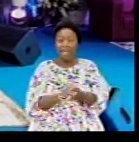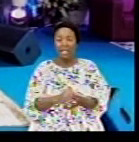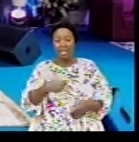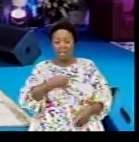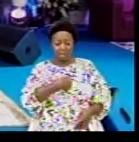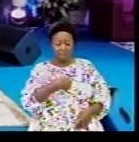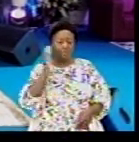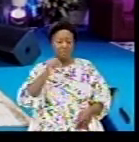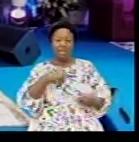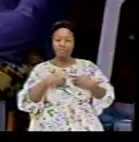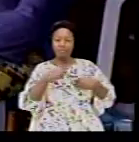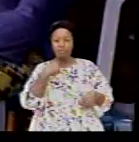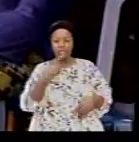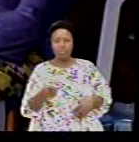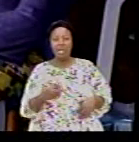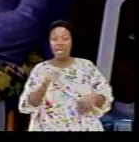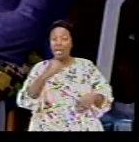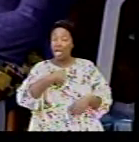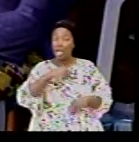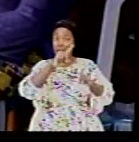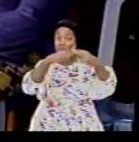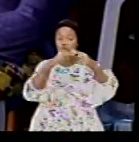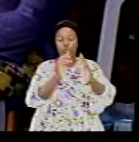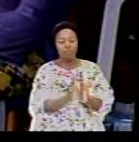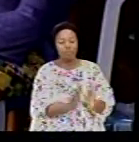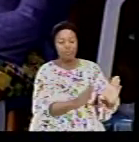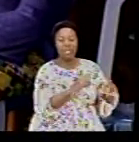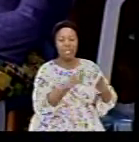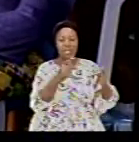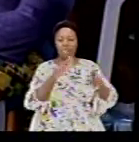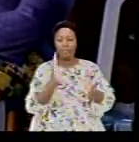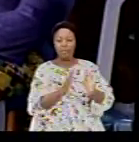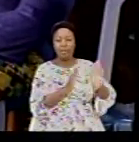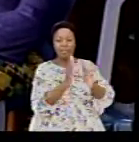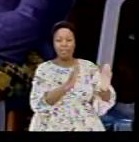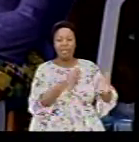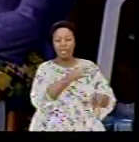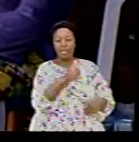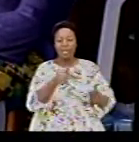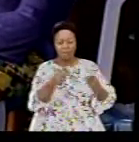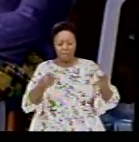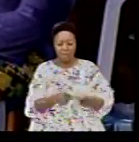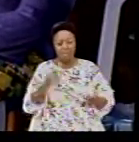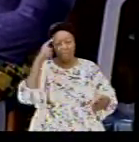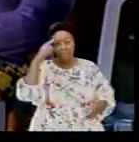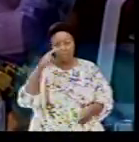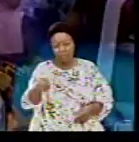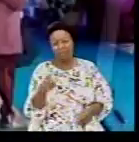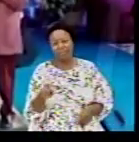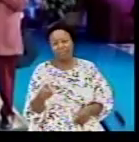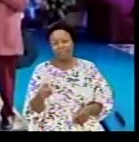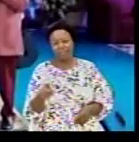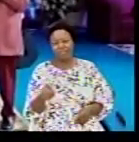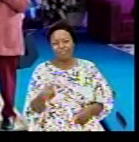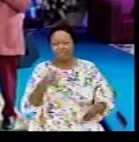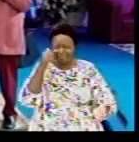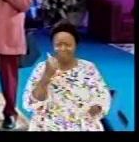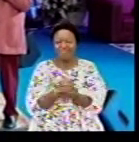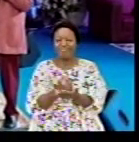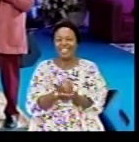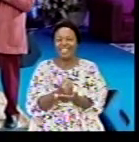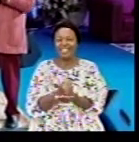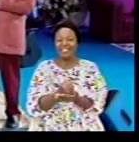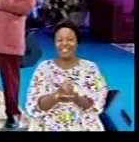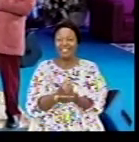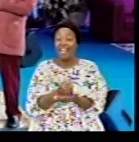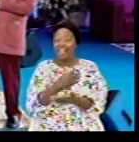would have told you, I go to prepare a place for you. Amen. Yeah.